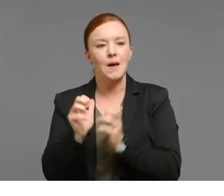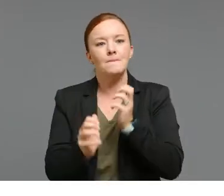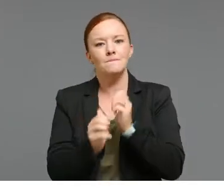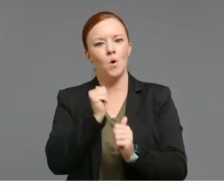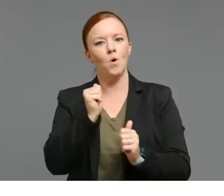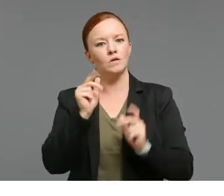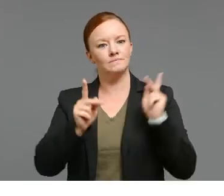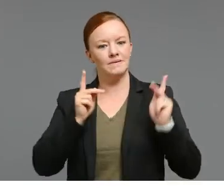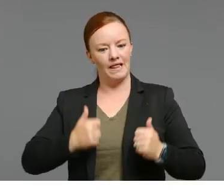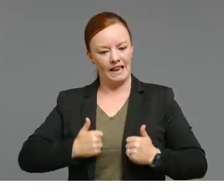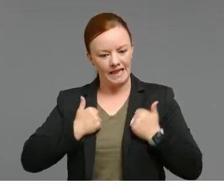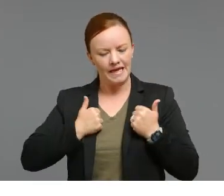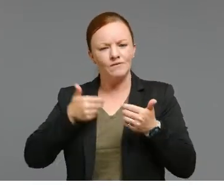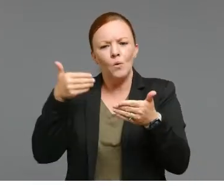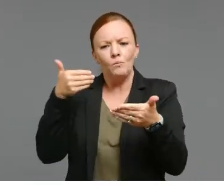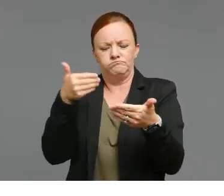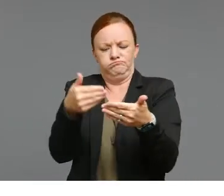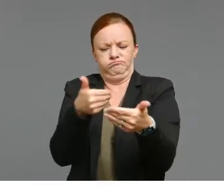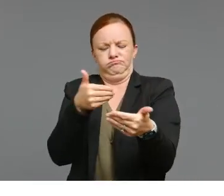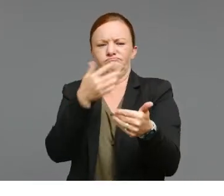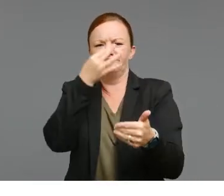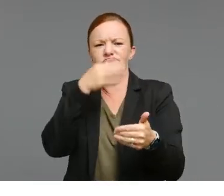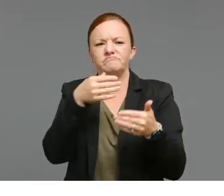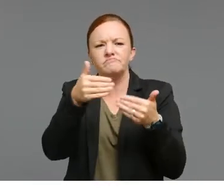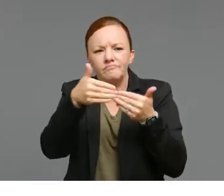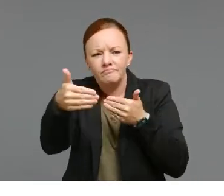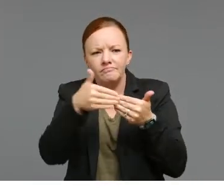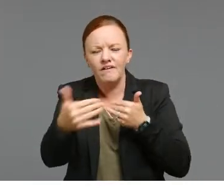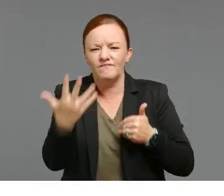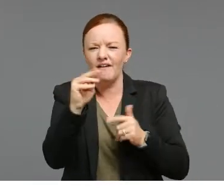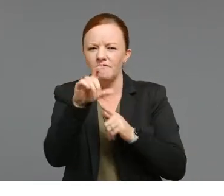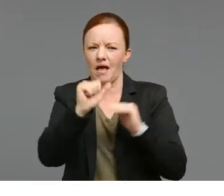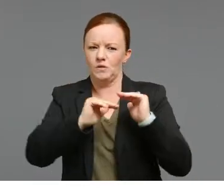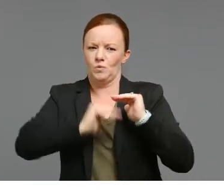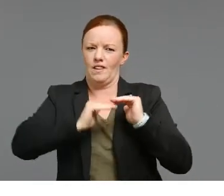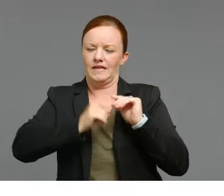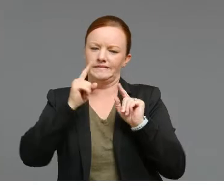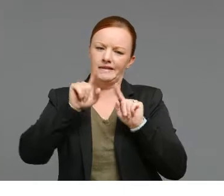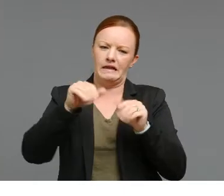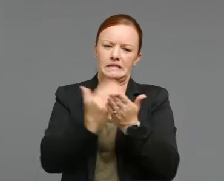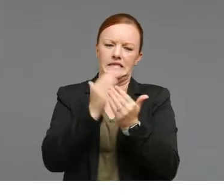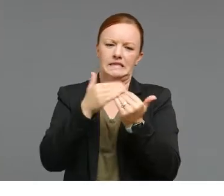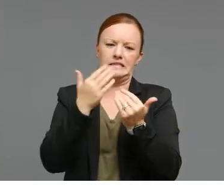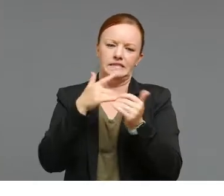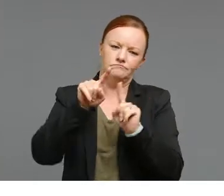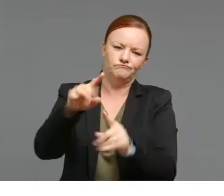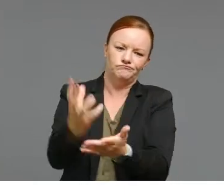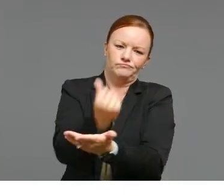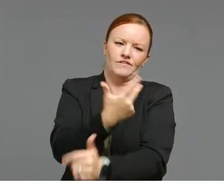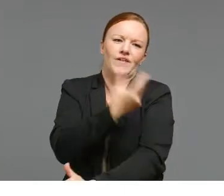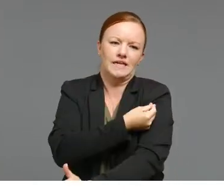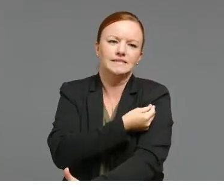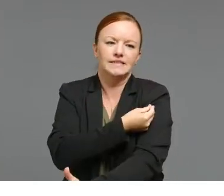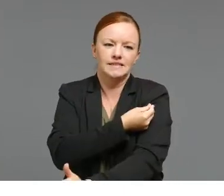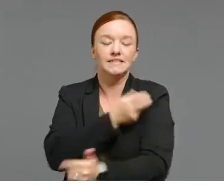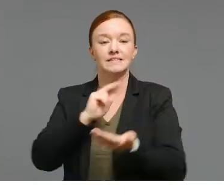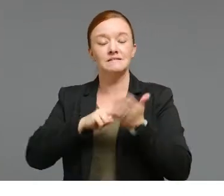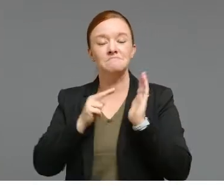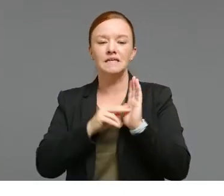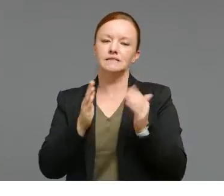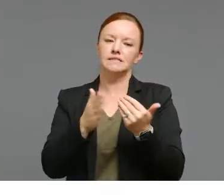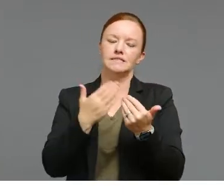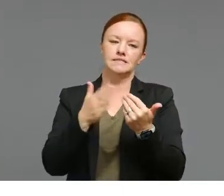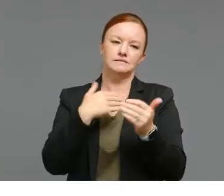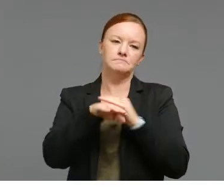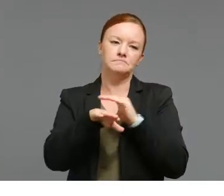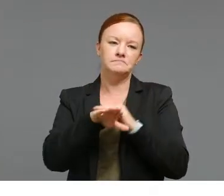And so again, just expanding that availability and access to the vaccine.